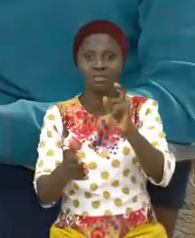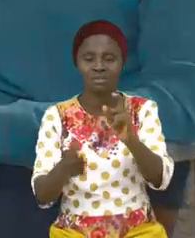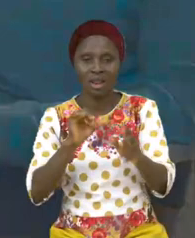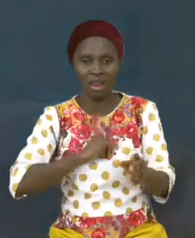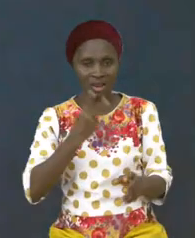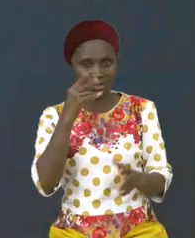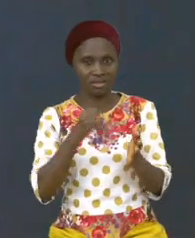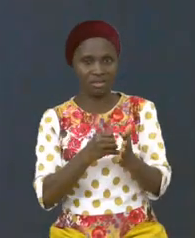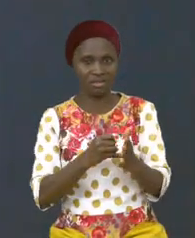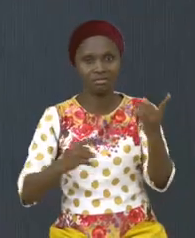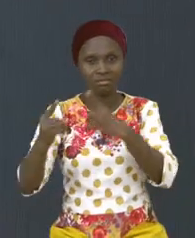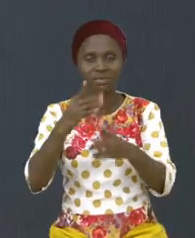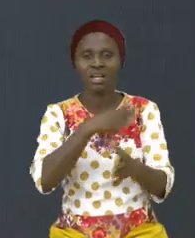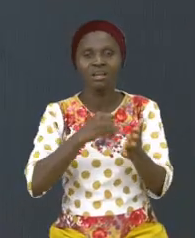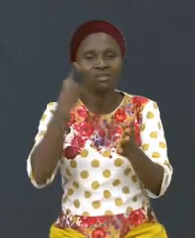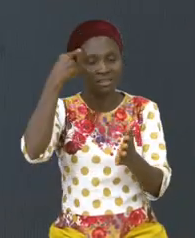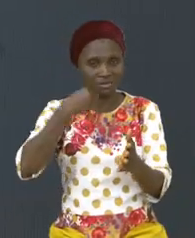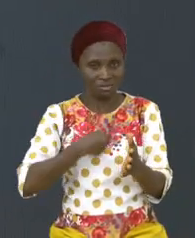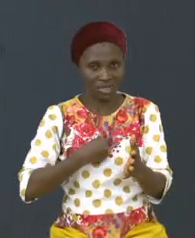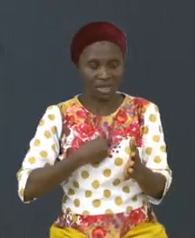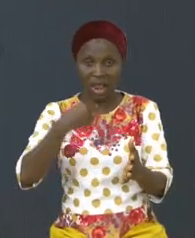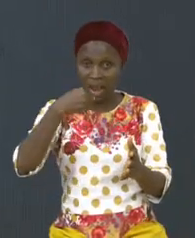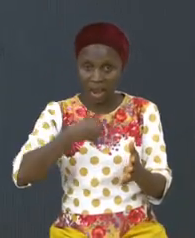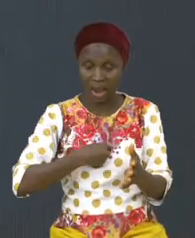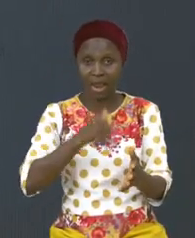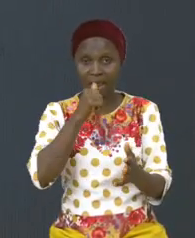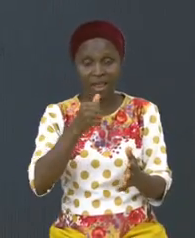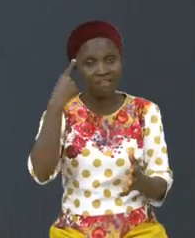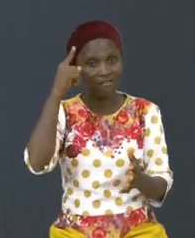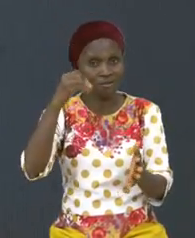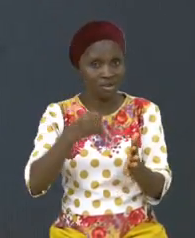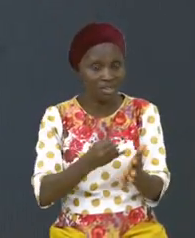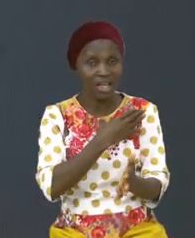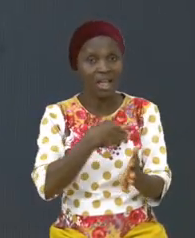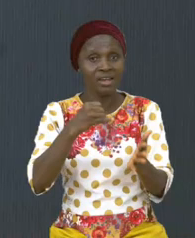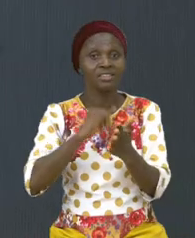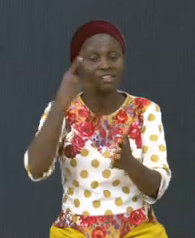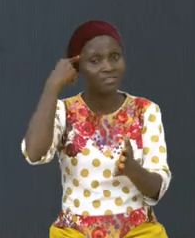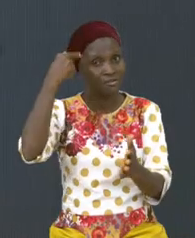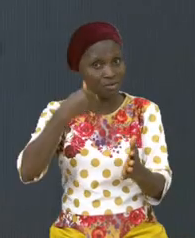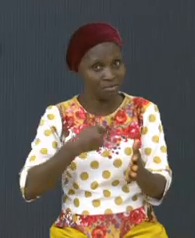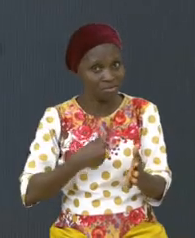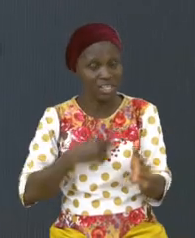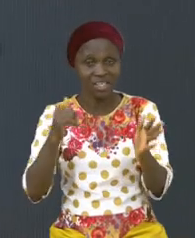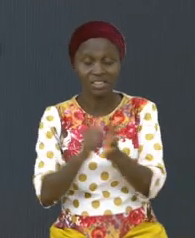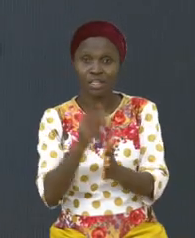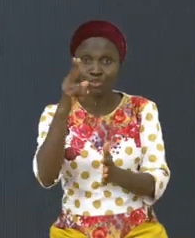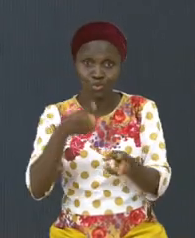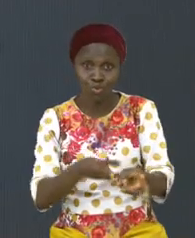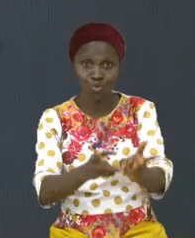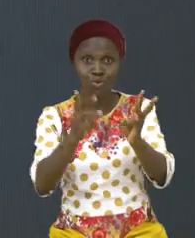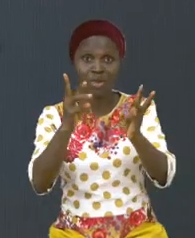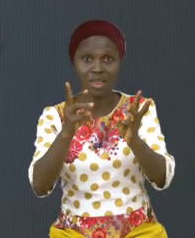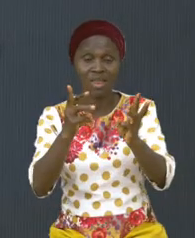is for me. I am for it, and it is for me. That two-way channel will create